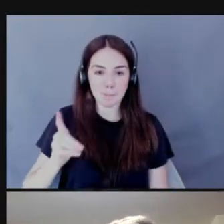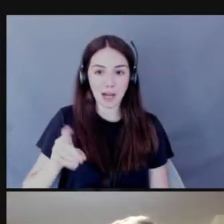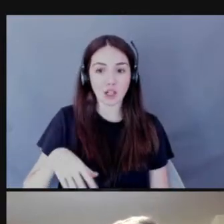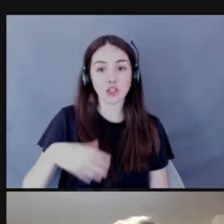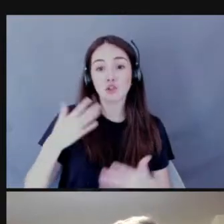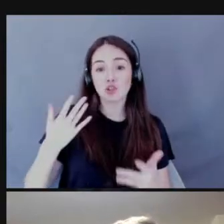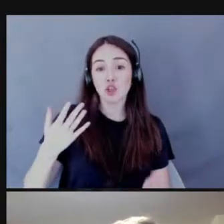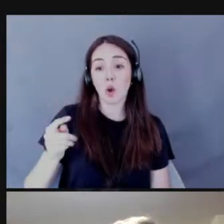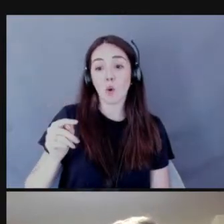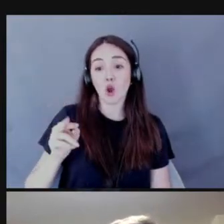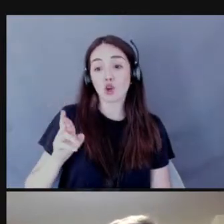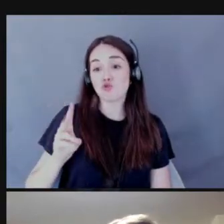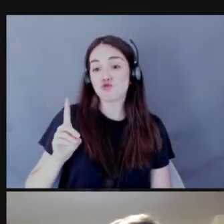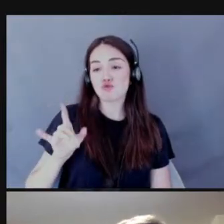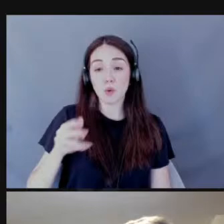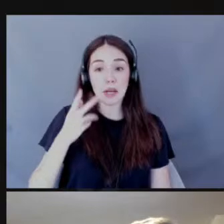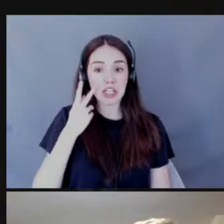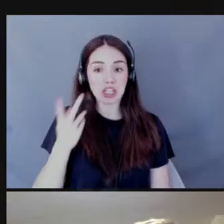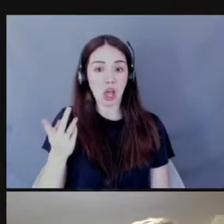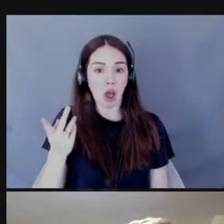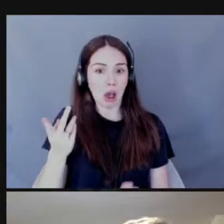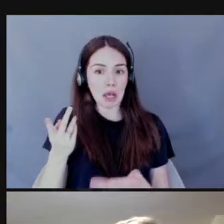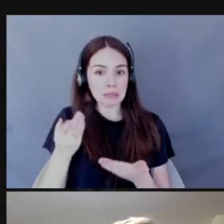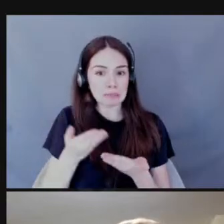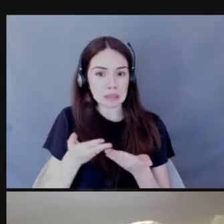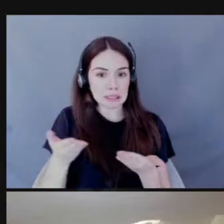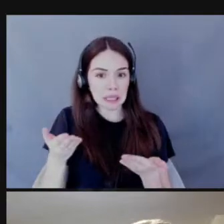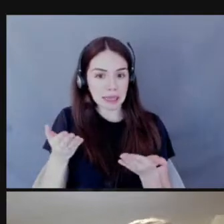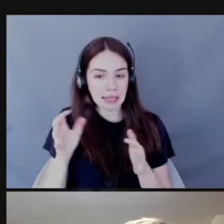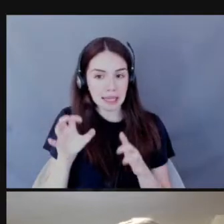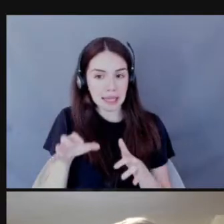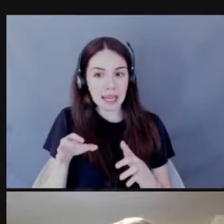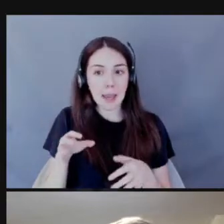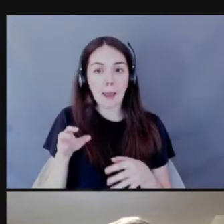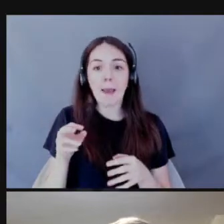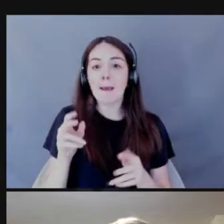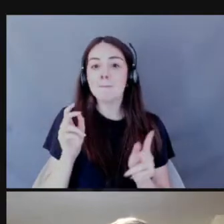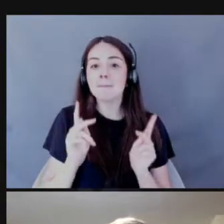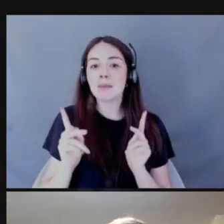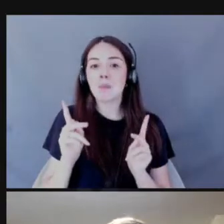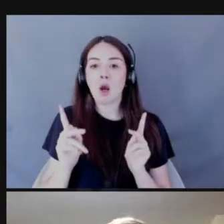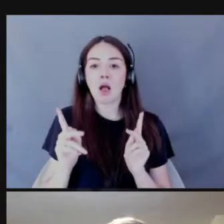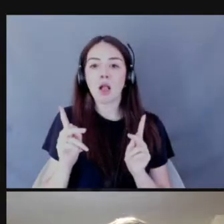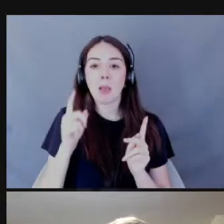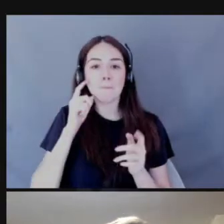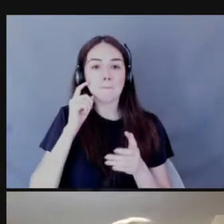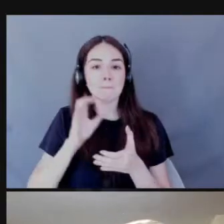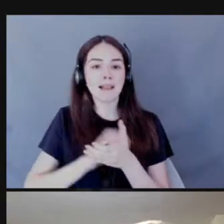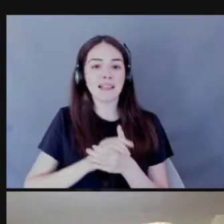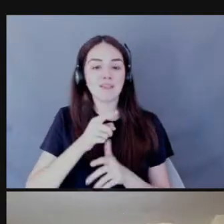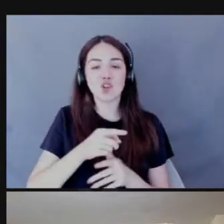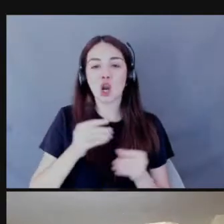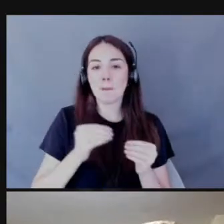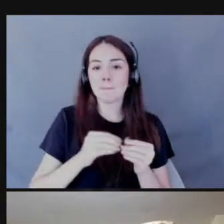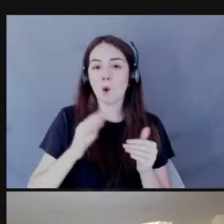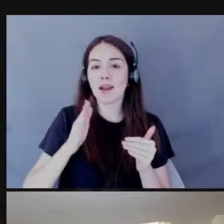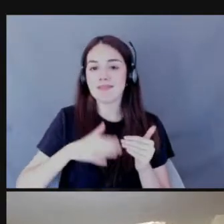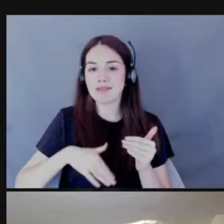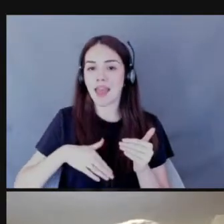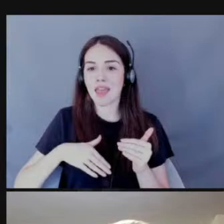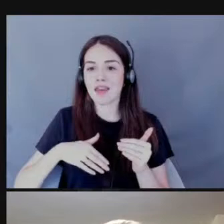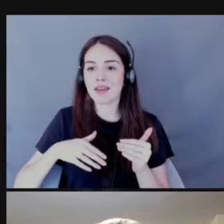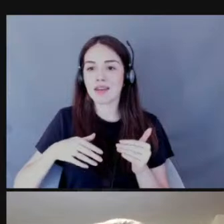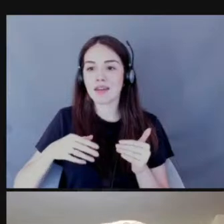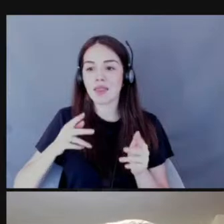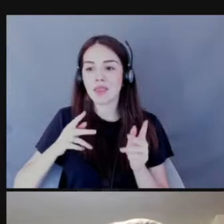was, her word was kind of taken more seriously than even the sightings down in Virginia.